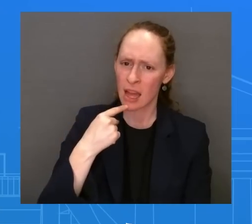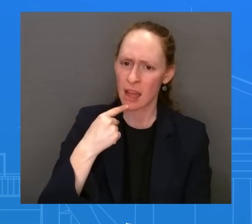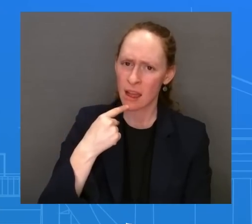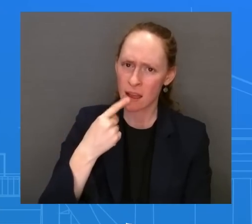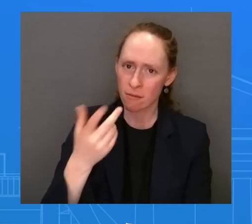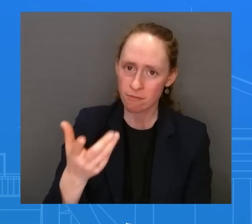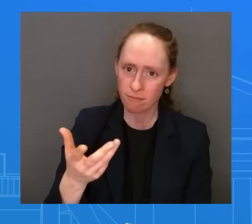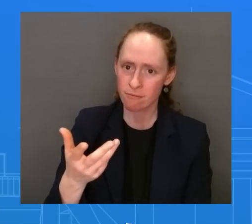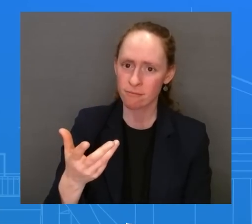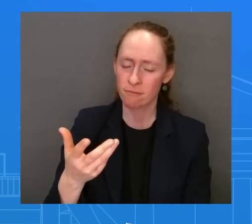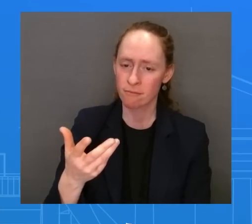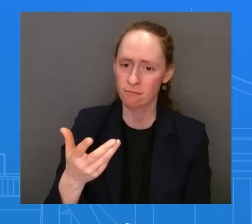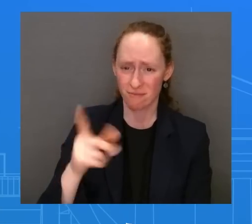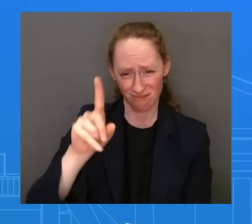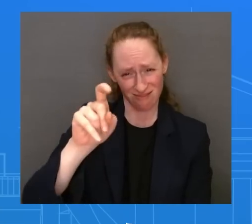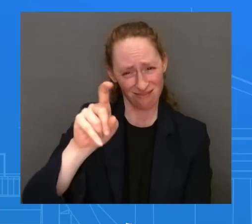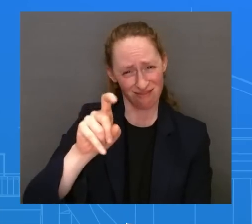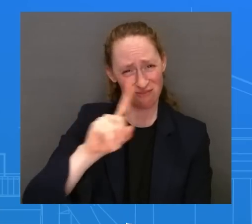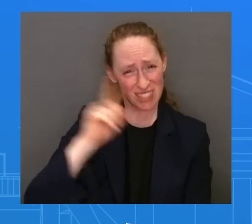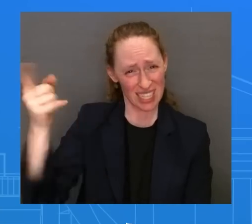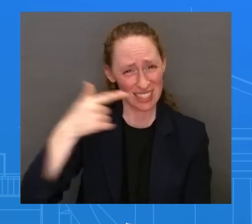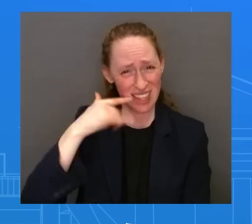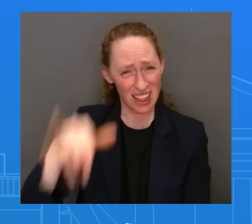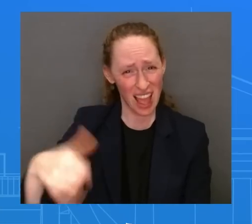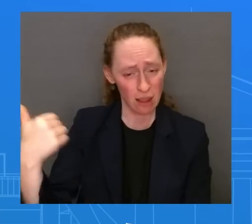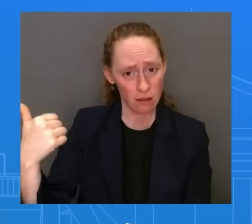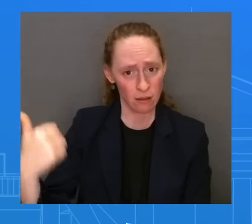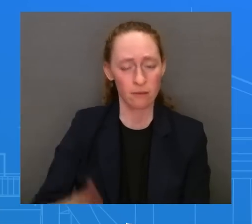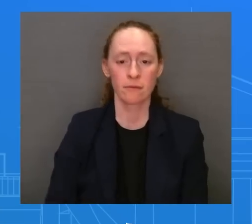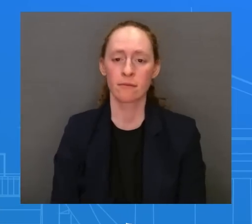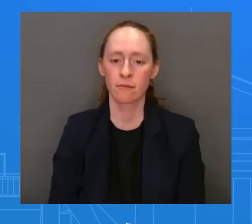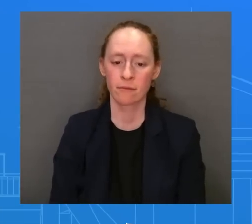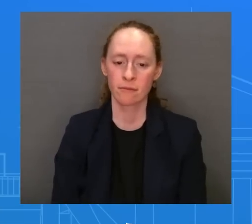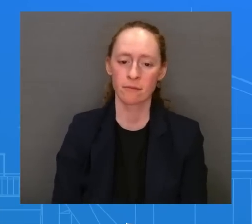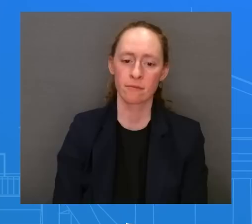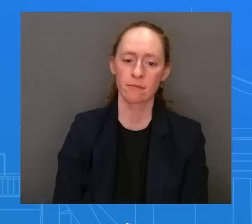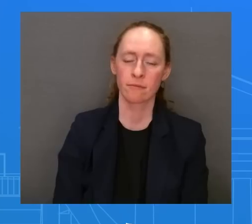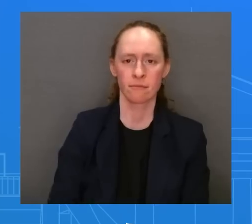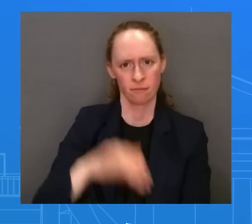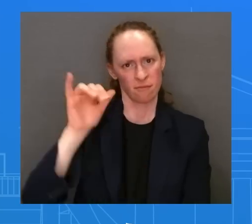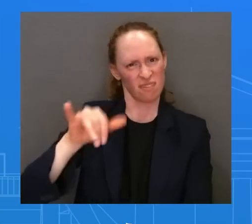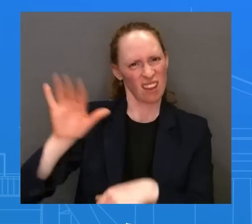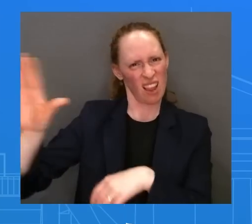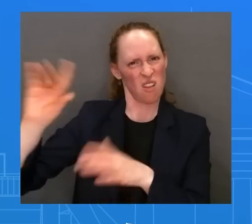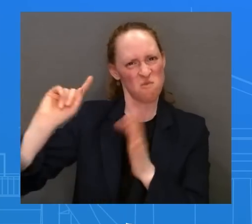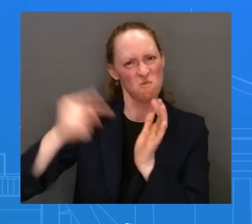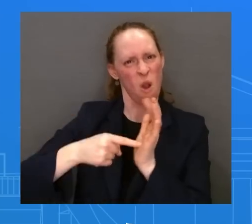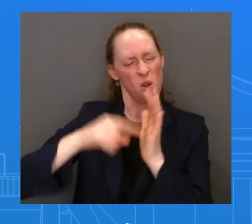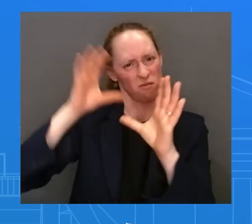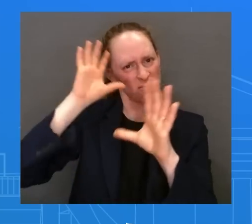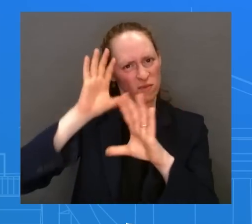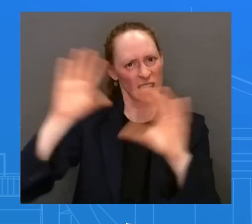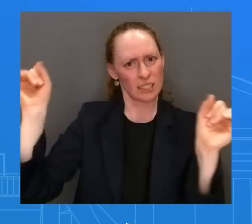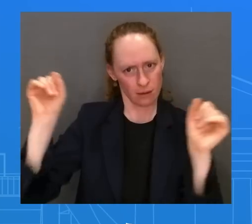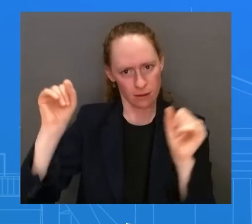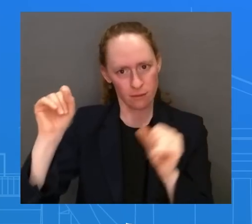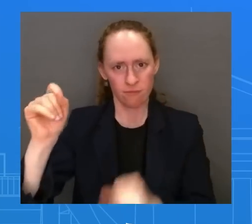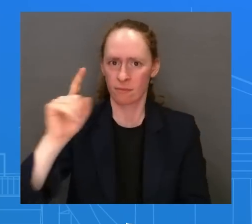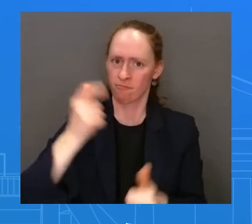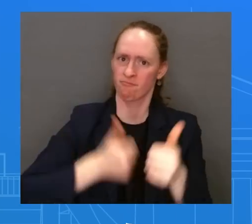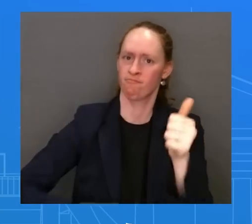um and just by denta being the commander-in-chief he assumes responsibility for the orders he gives